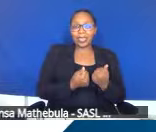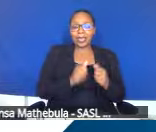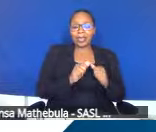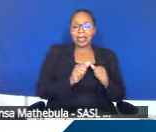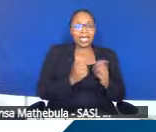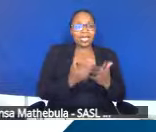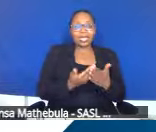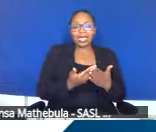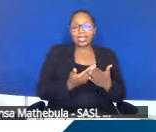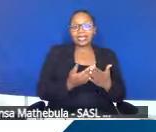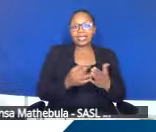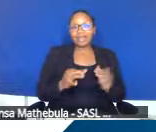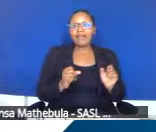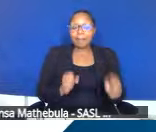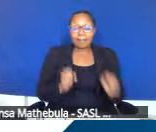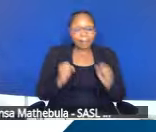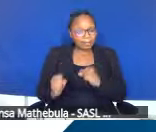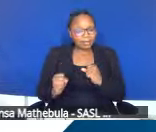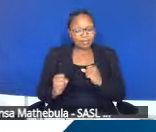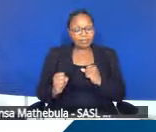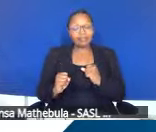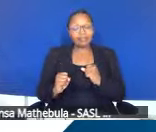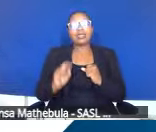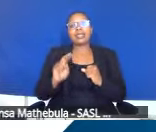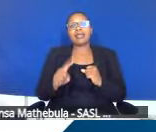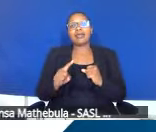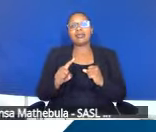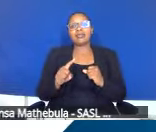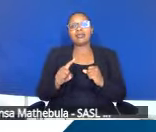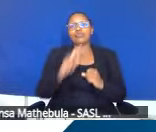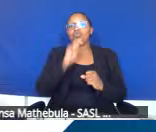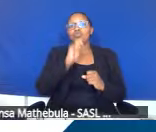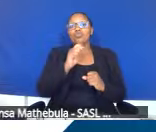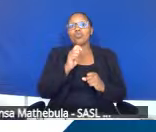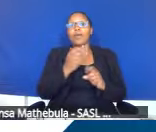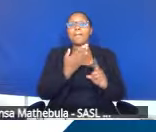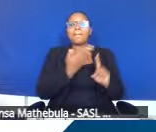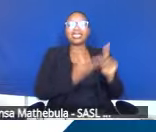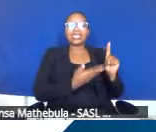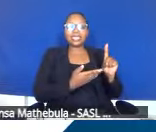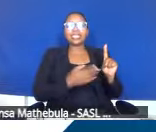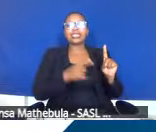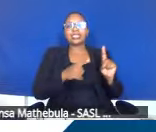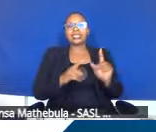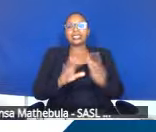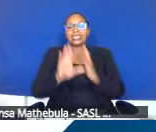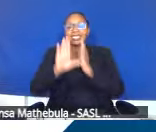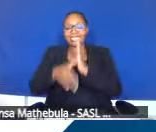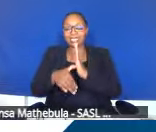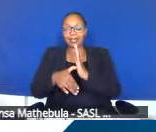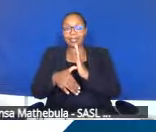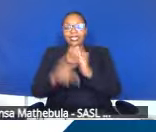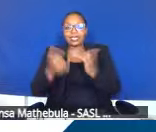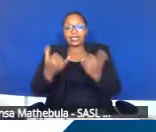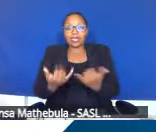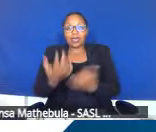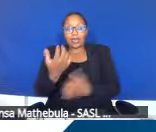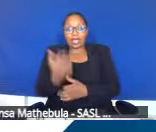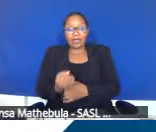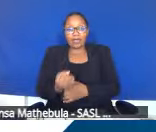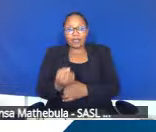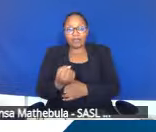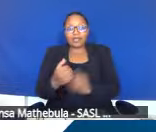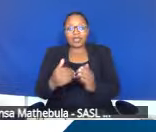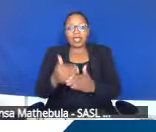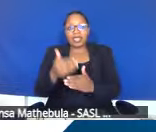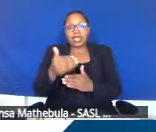okay, and you become a person with disability after 1 March